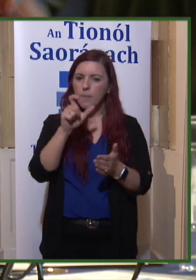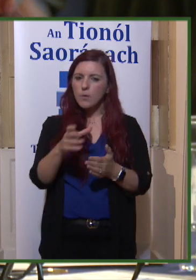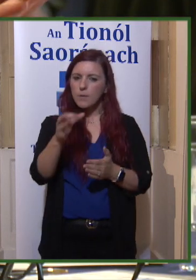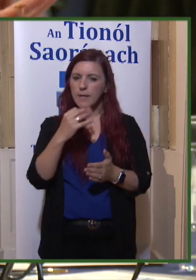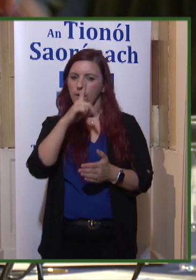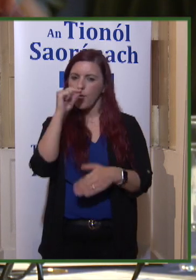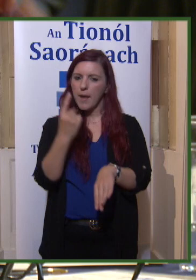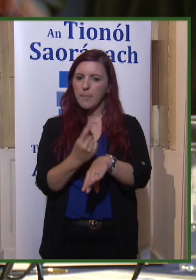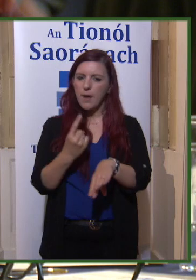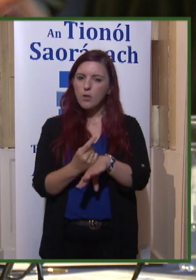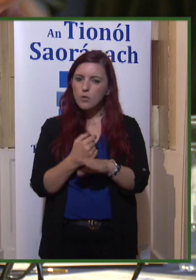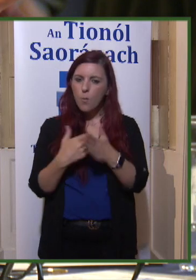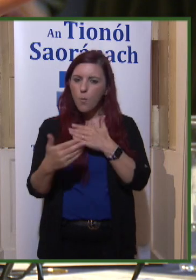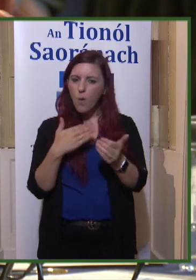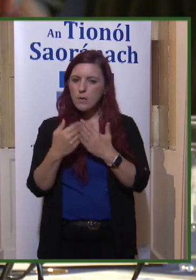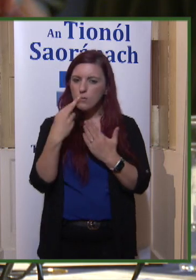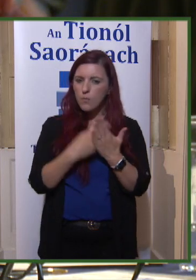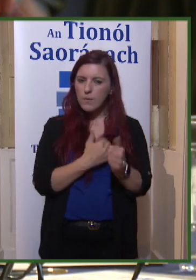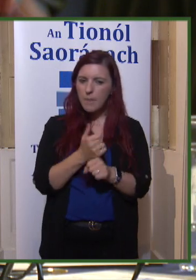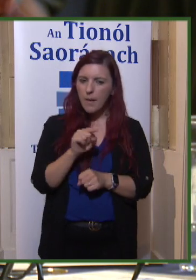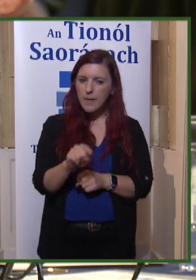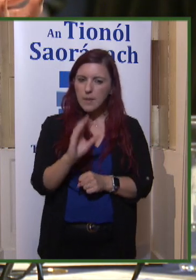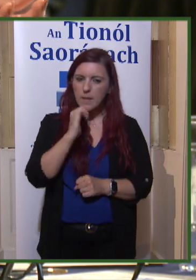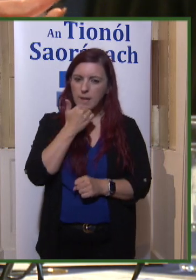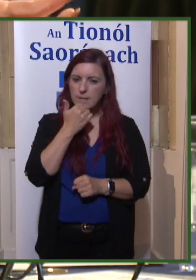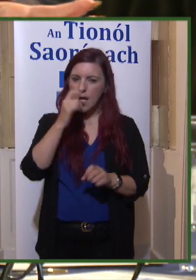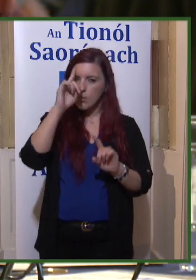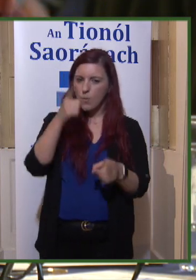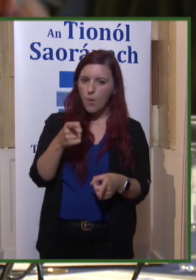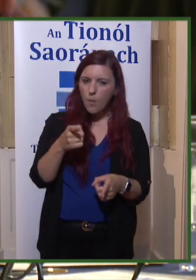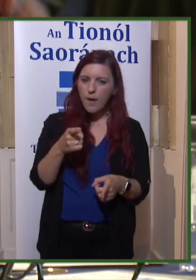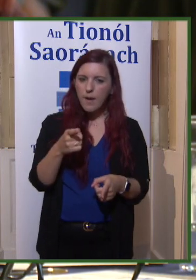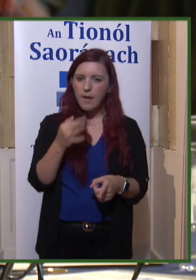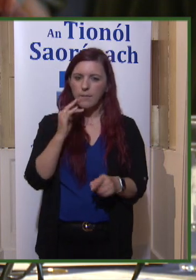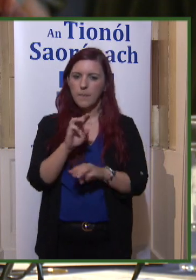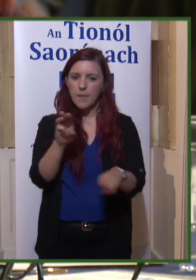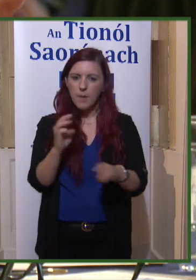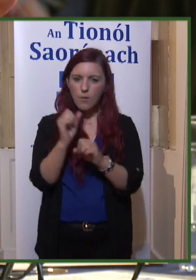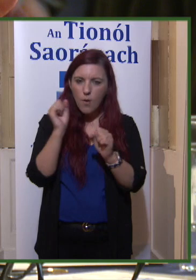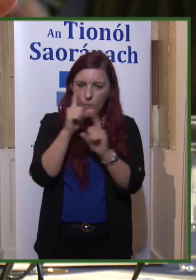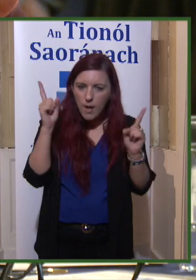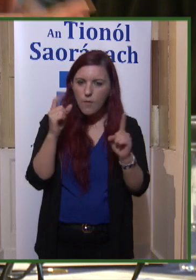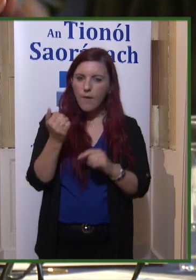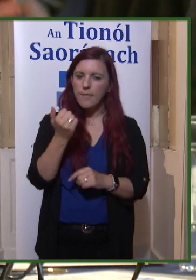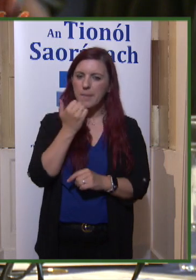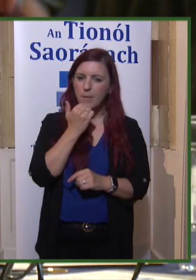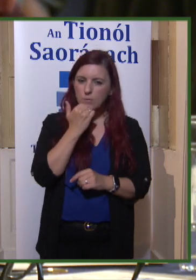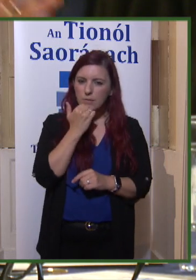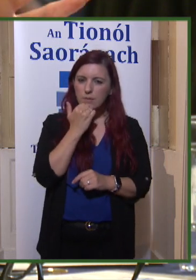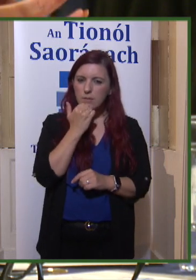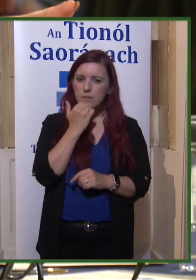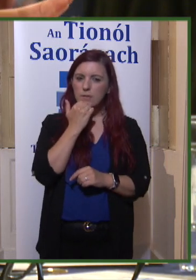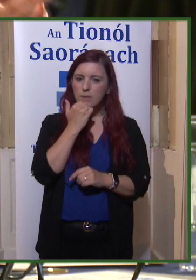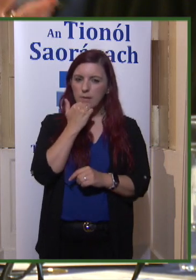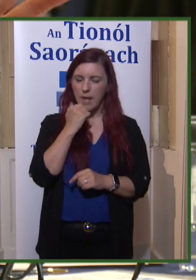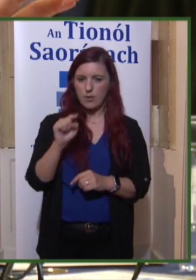and what the restrictions are in relation to that? Because I don't know whether people are aware of the amount of signatures that you'd need,